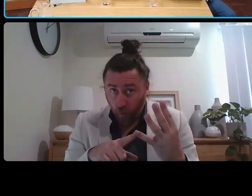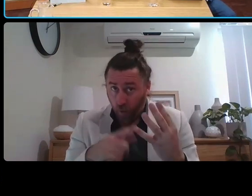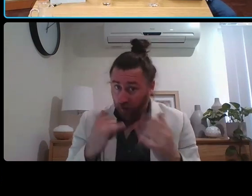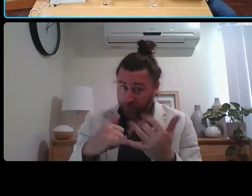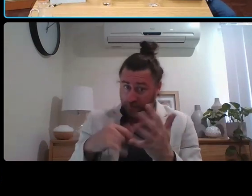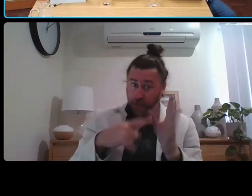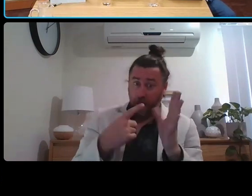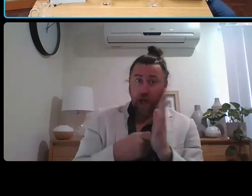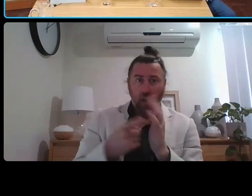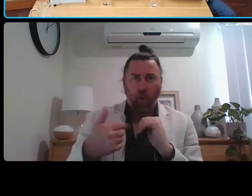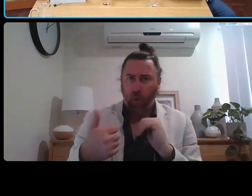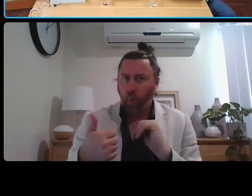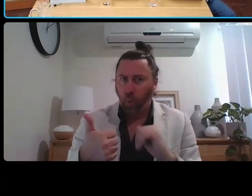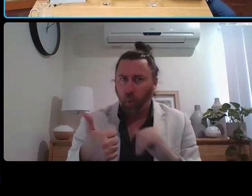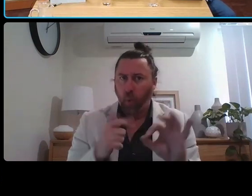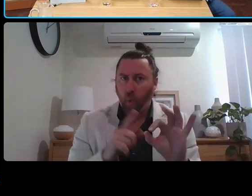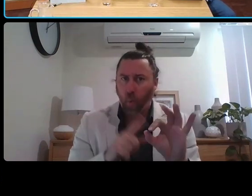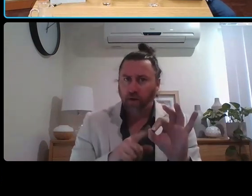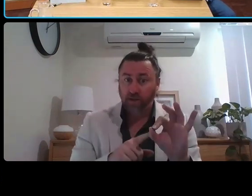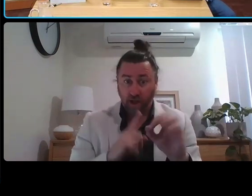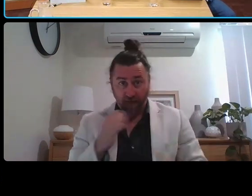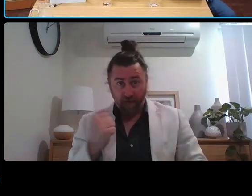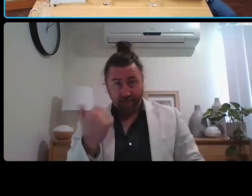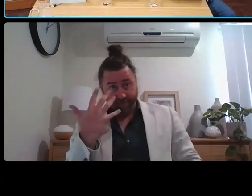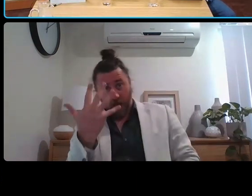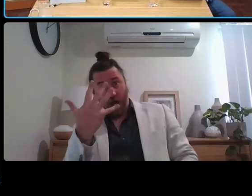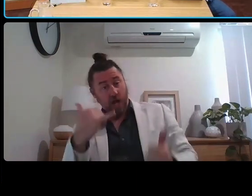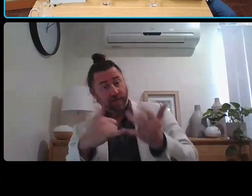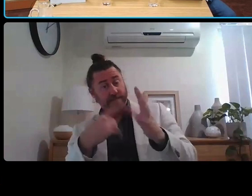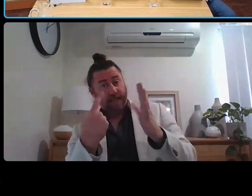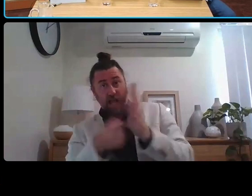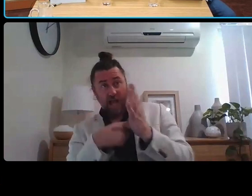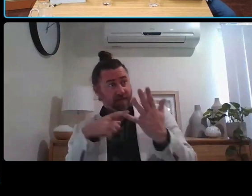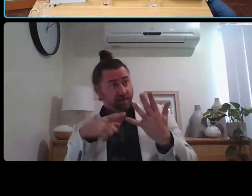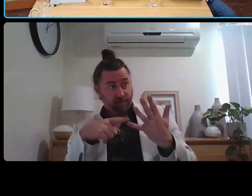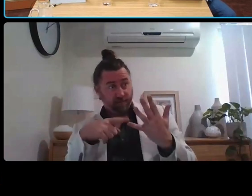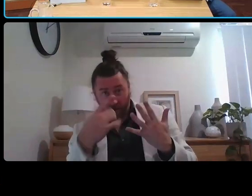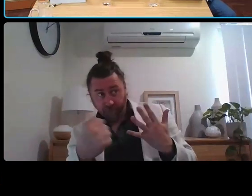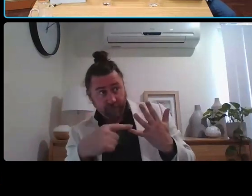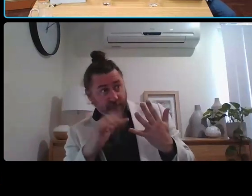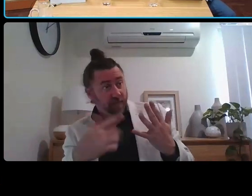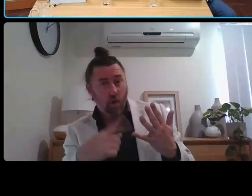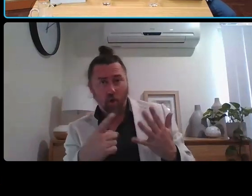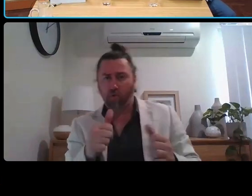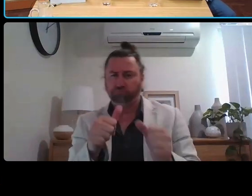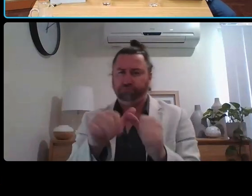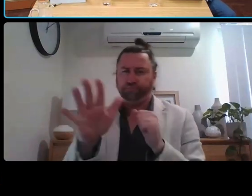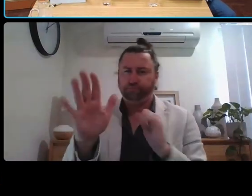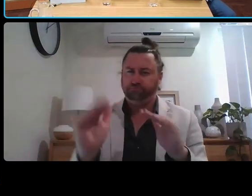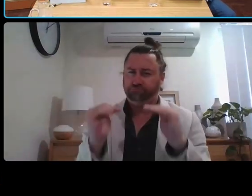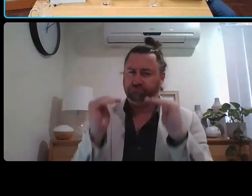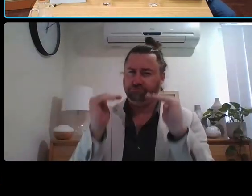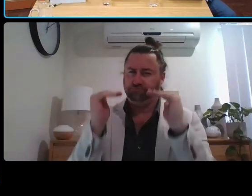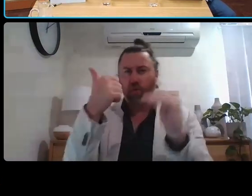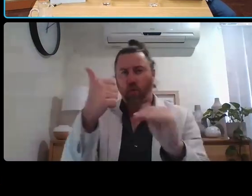good quality of care, and a 5 star rating for an excellent quality of care.